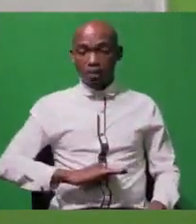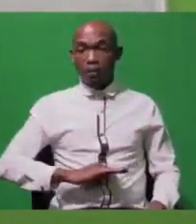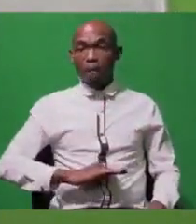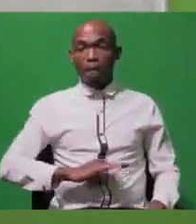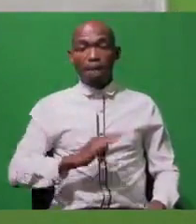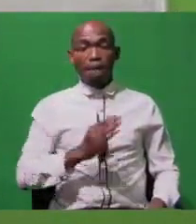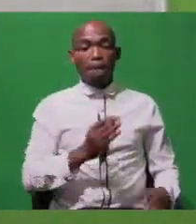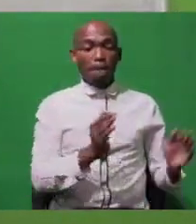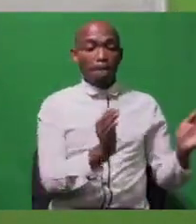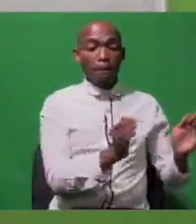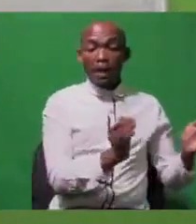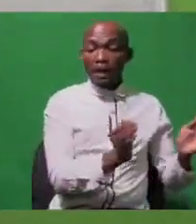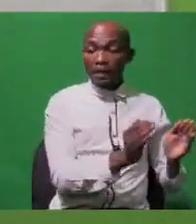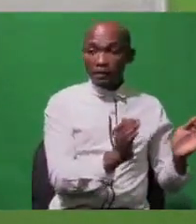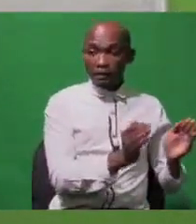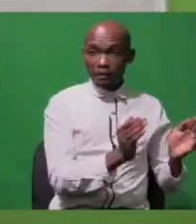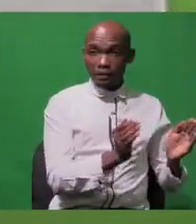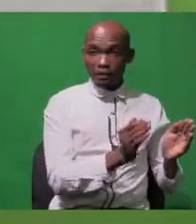balance